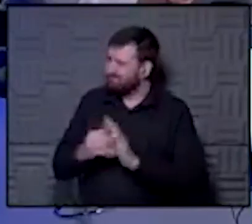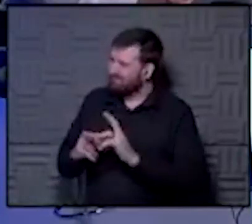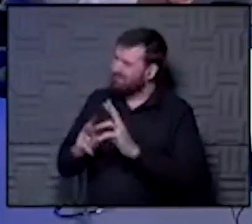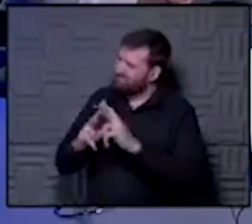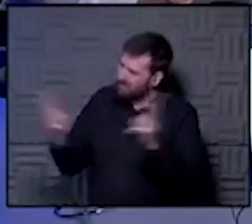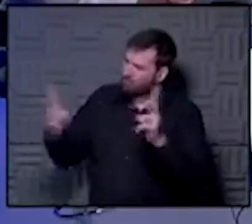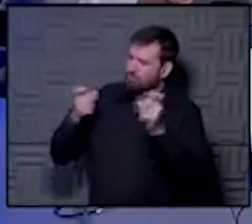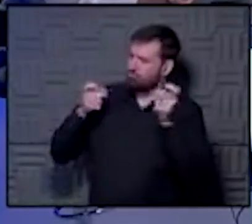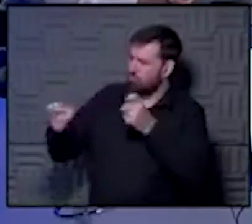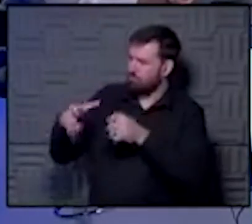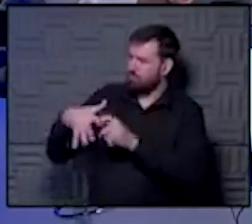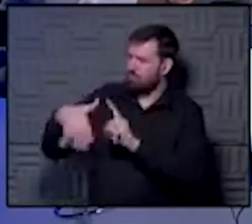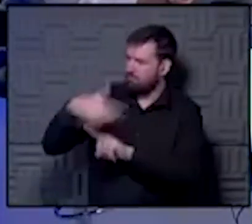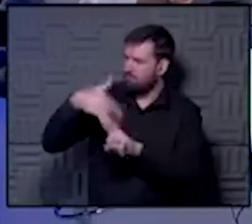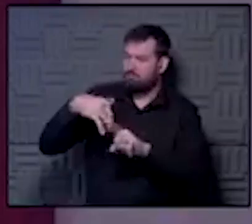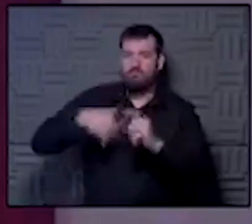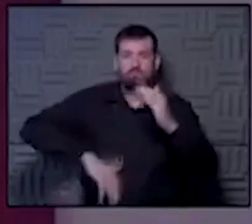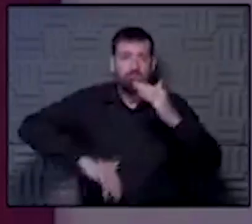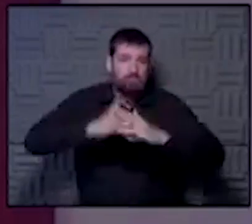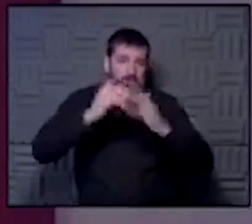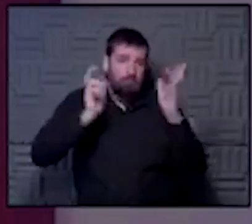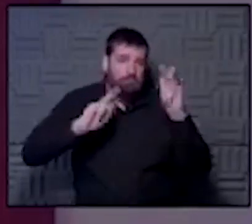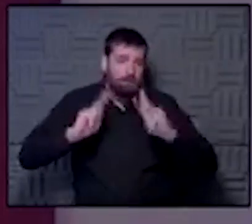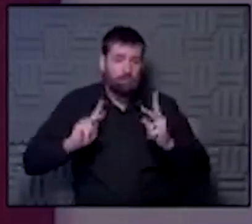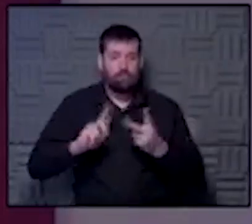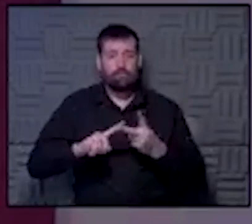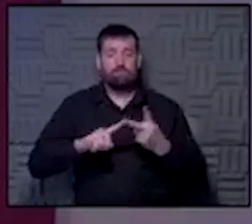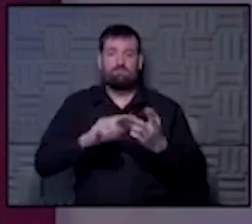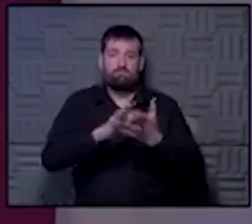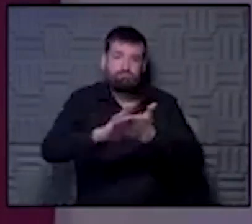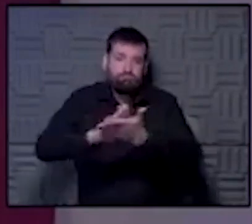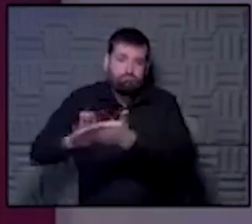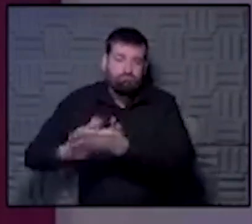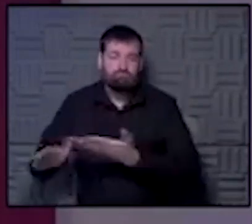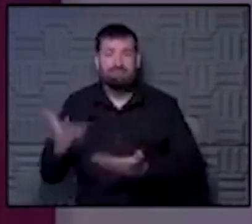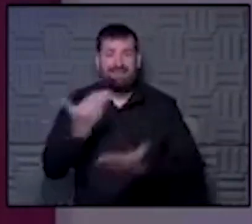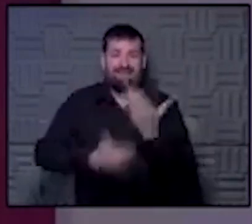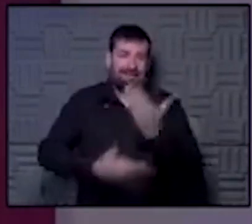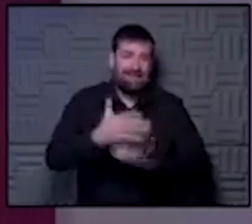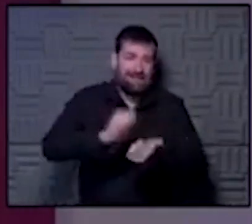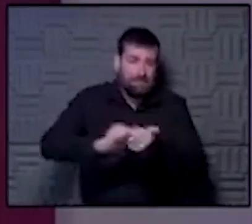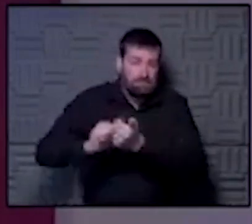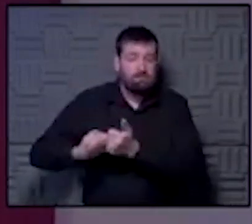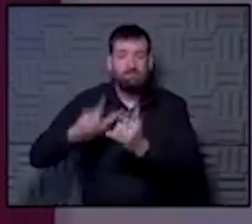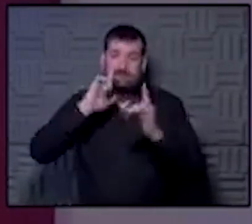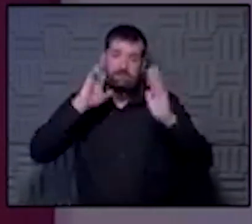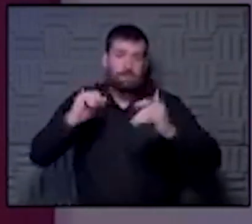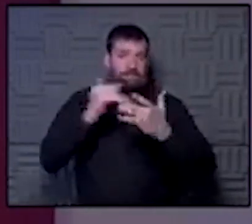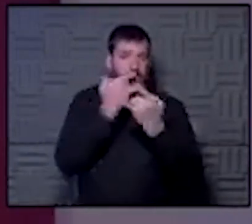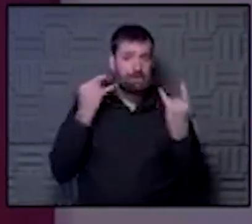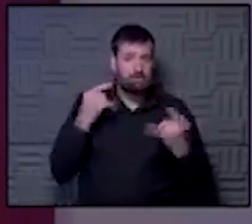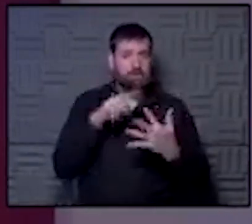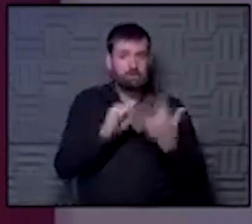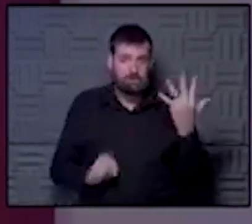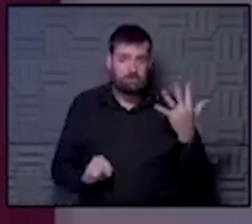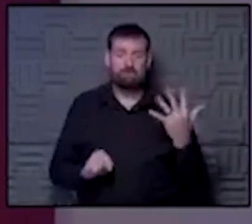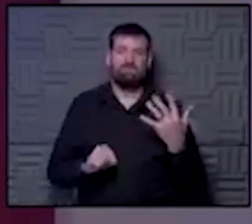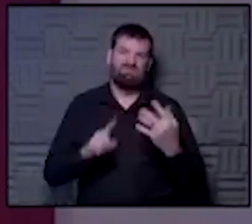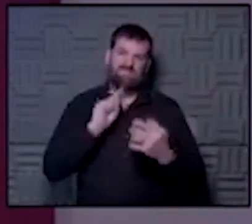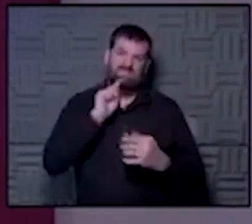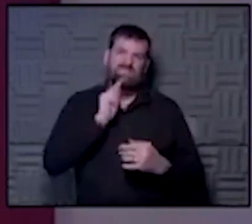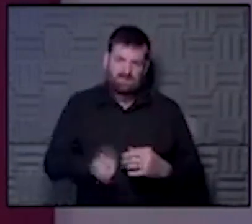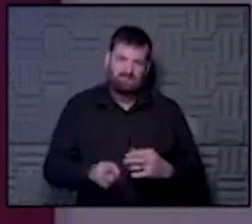controlled environment. They're able Yep. to manage the capacity, they're able to wash the environment, they're providing hand hygiene, they're expecting folks to wear masks. I think it's extremely